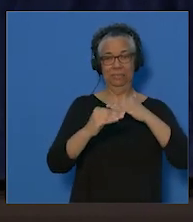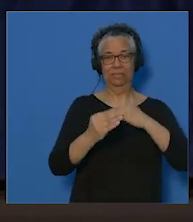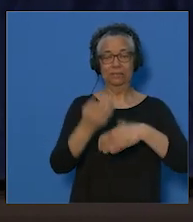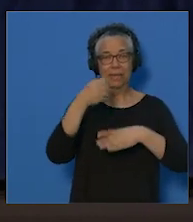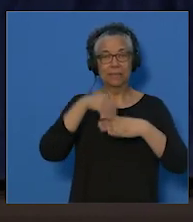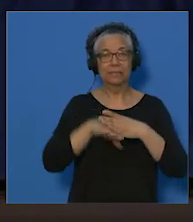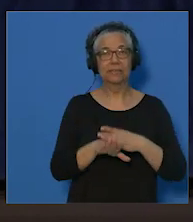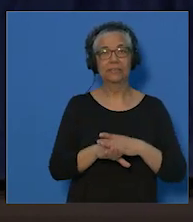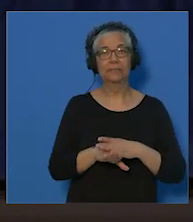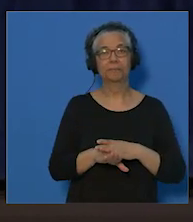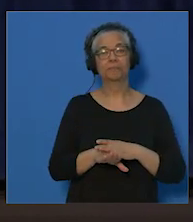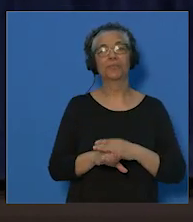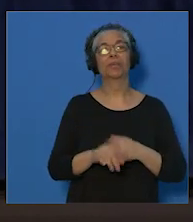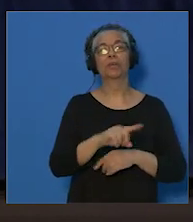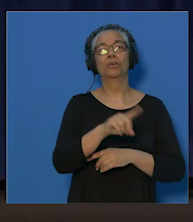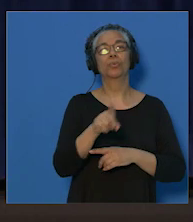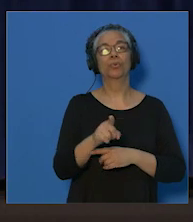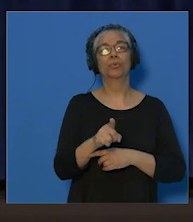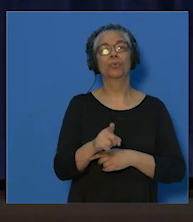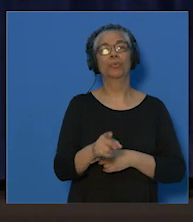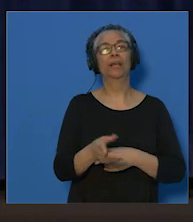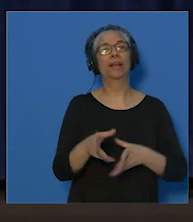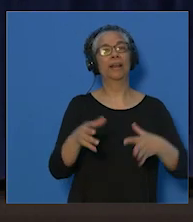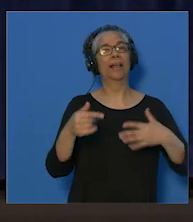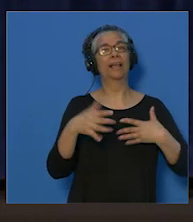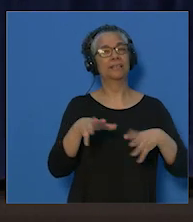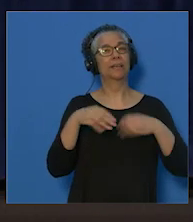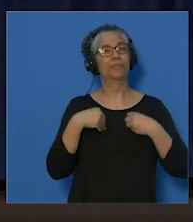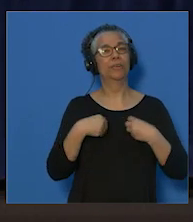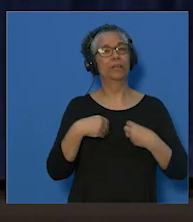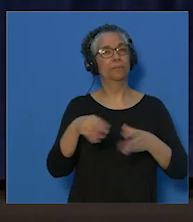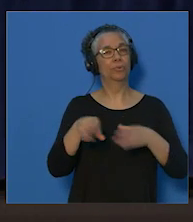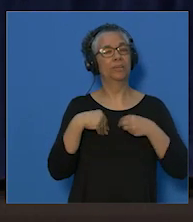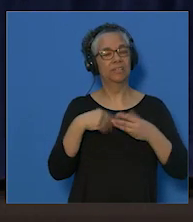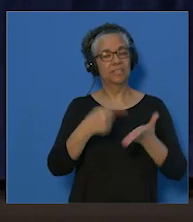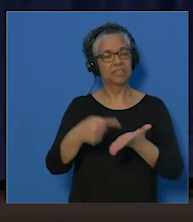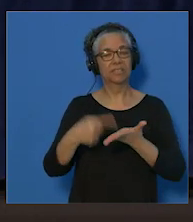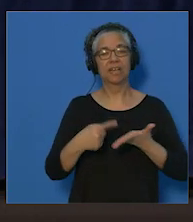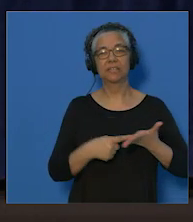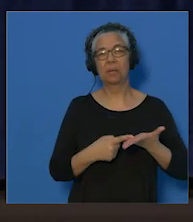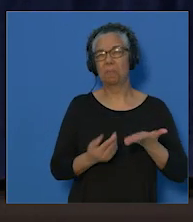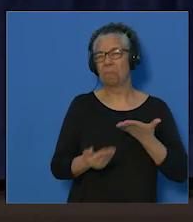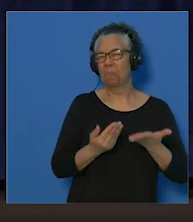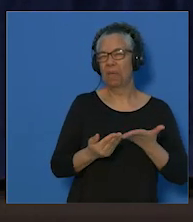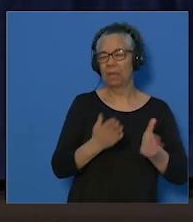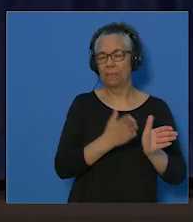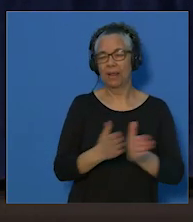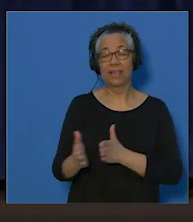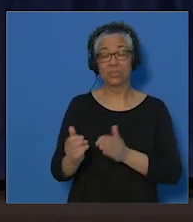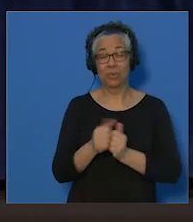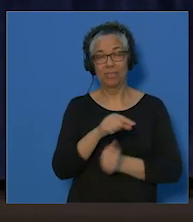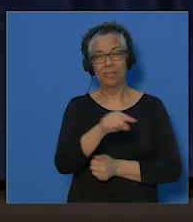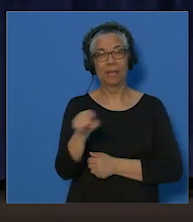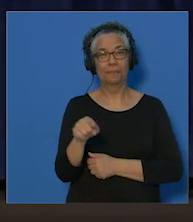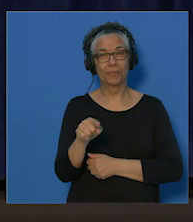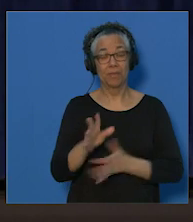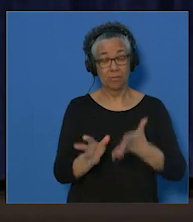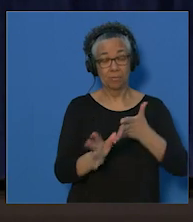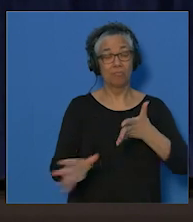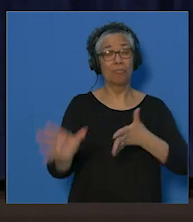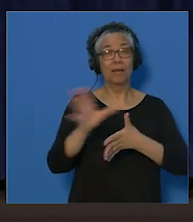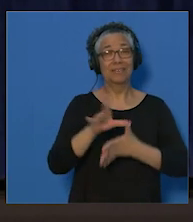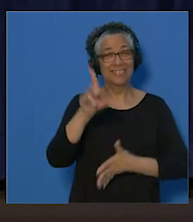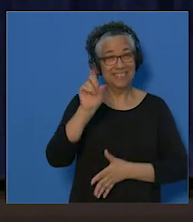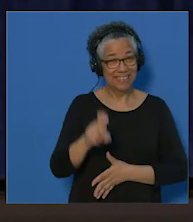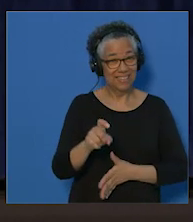for their input, as well as to discuss any proposed plans with them. The priority is to ensure that necessary precautions are in